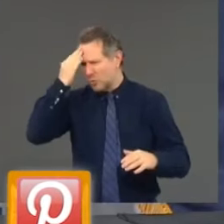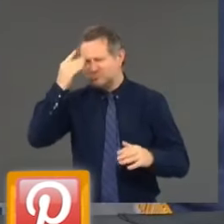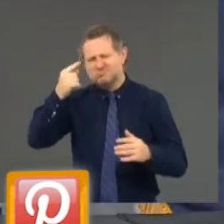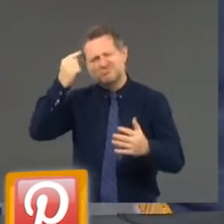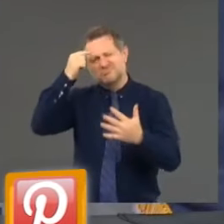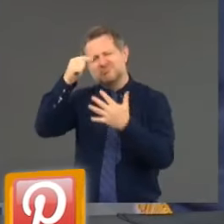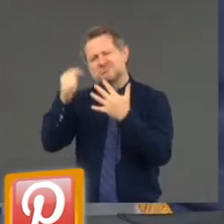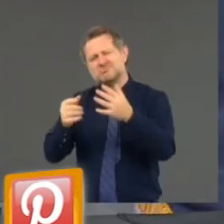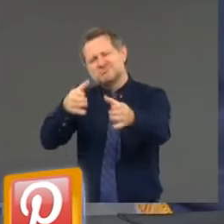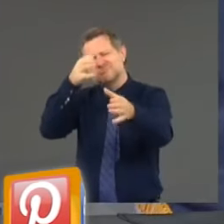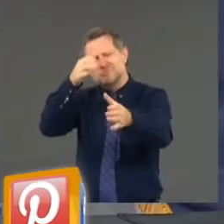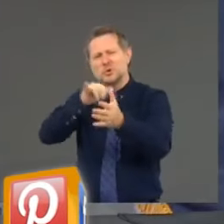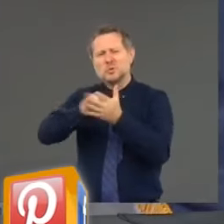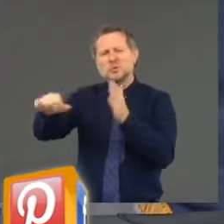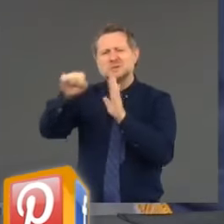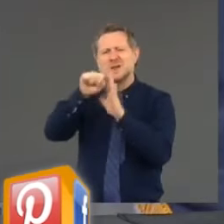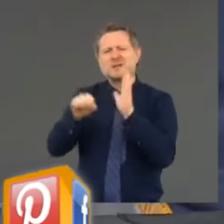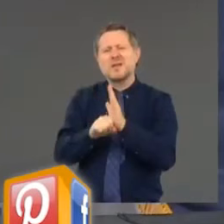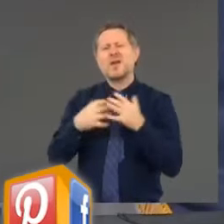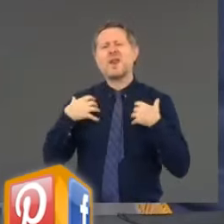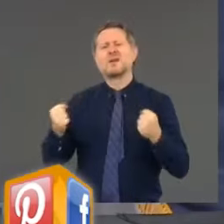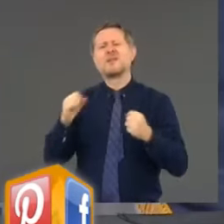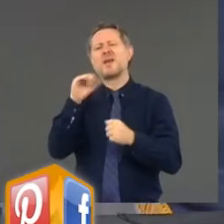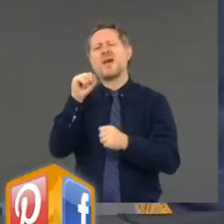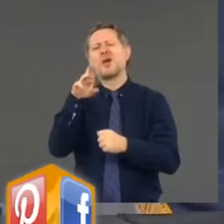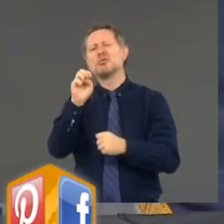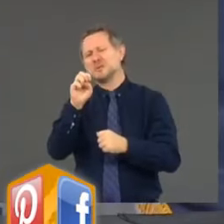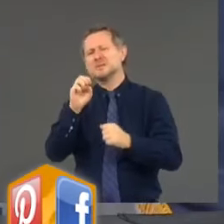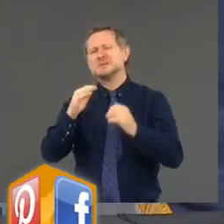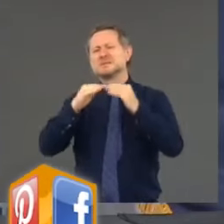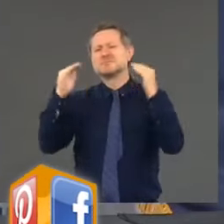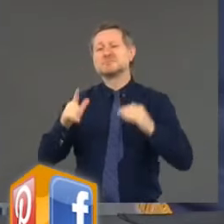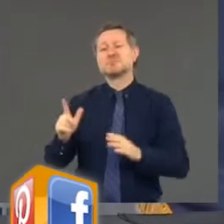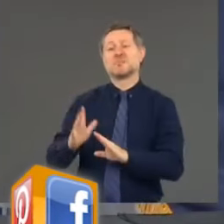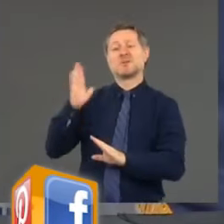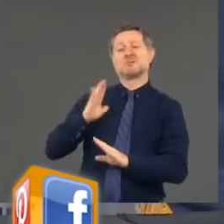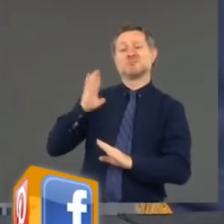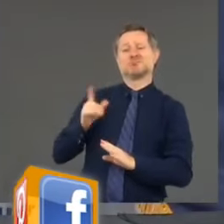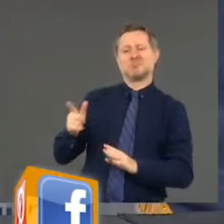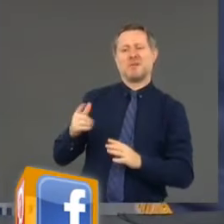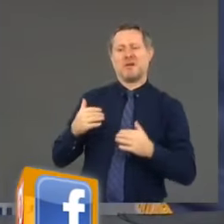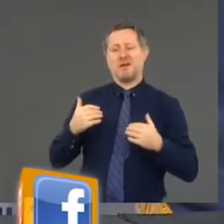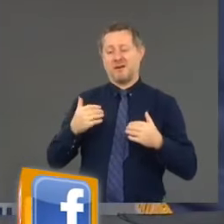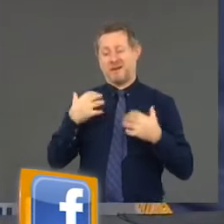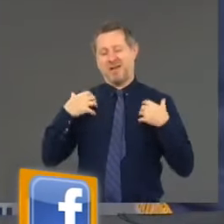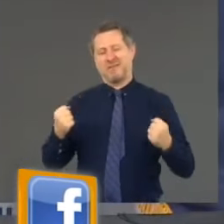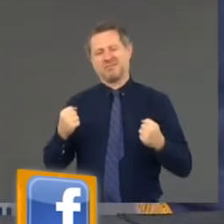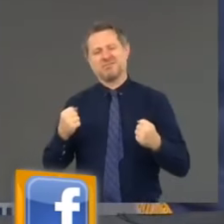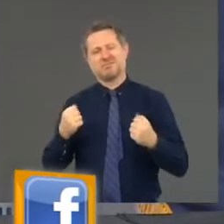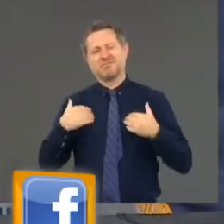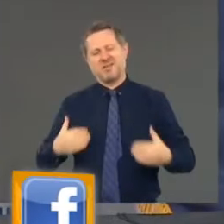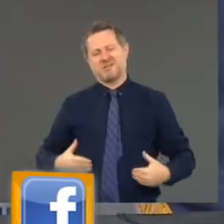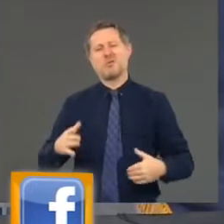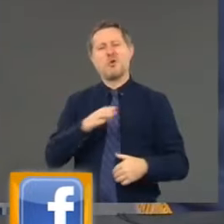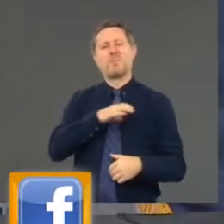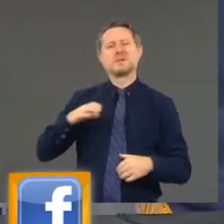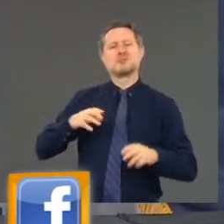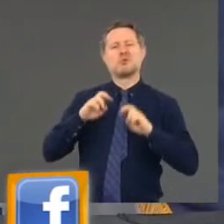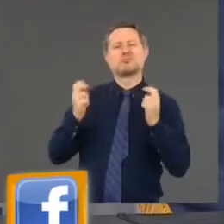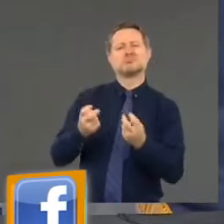the way he does, former health commissioner in charge of health for the state of New York, he's really been a fantastic asset. I want to thank him. To my